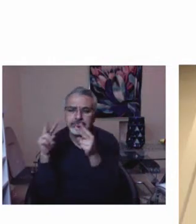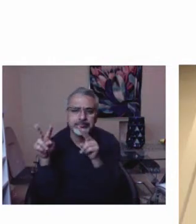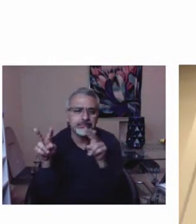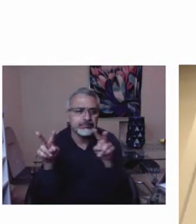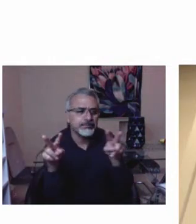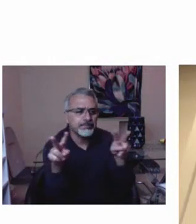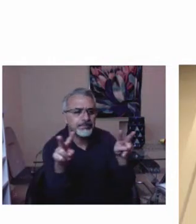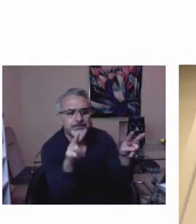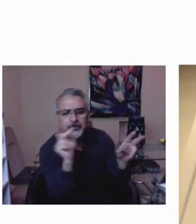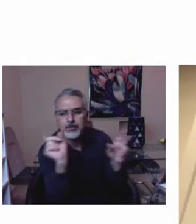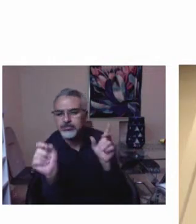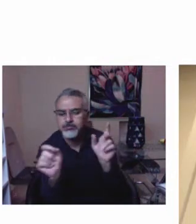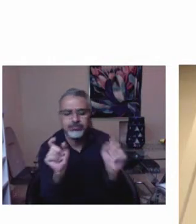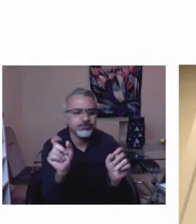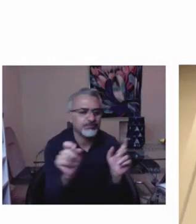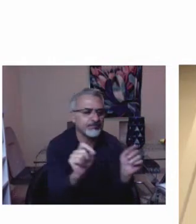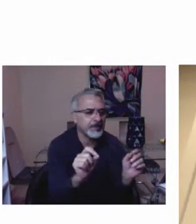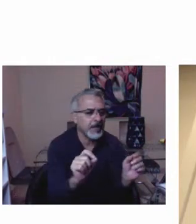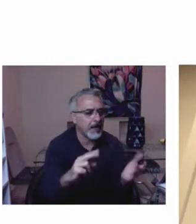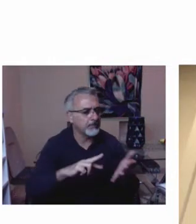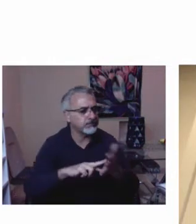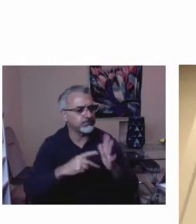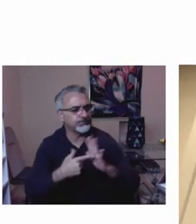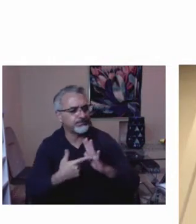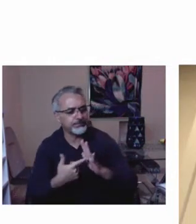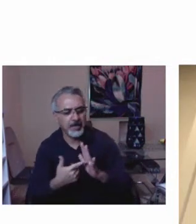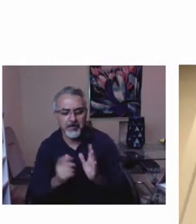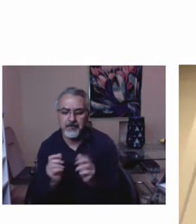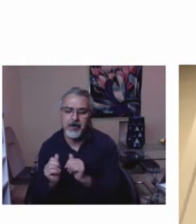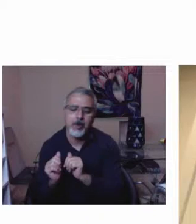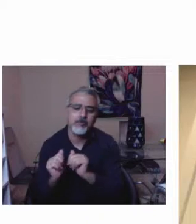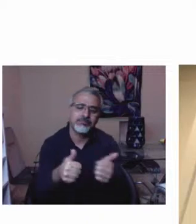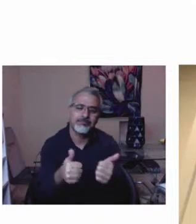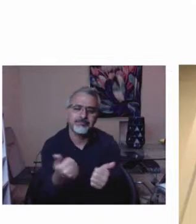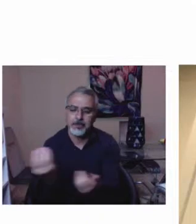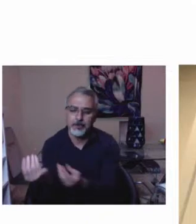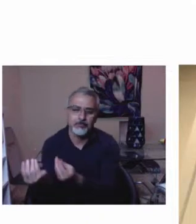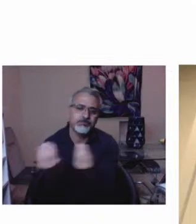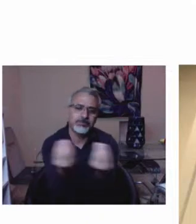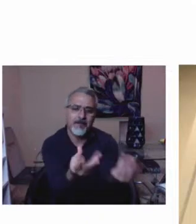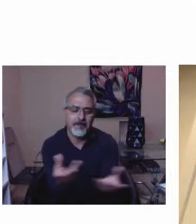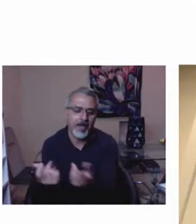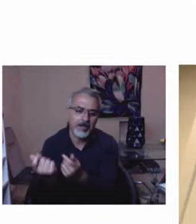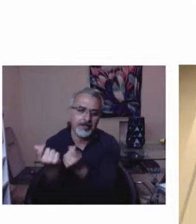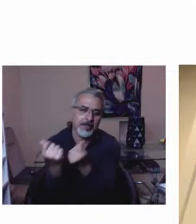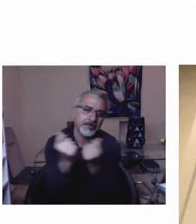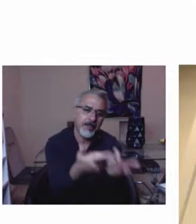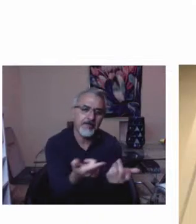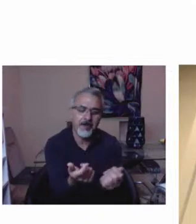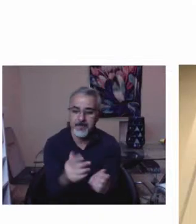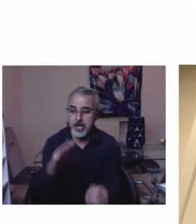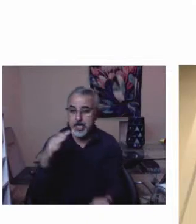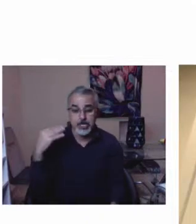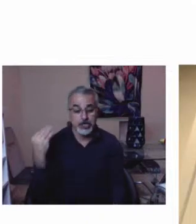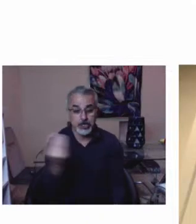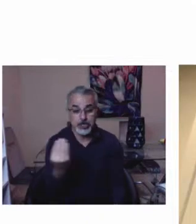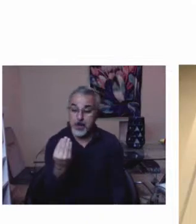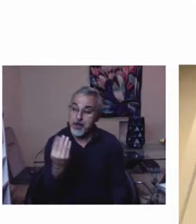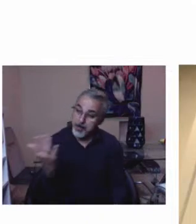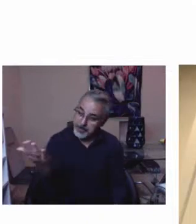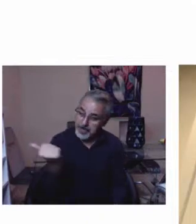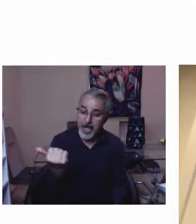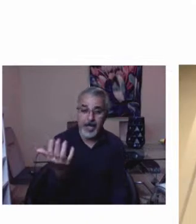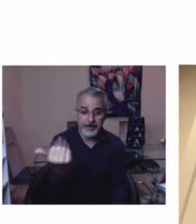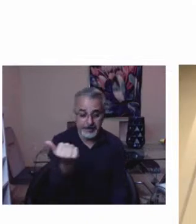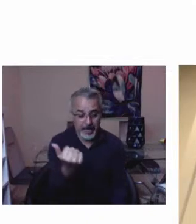to youth empowerment and participation. Just from the preliminary data we have on the dashboard, we can already identify that we're talking about less